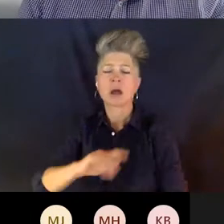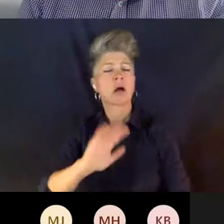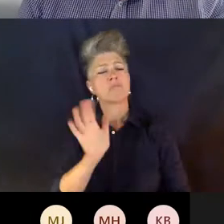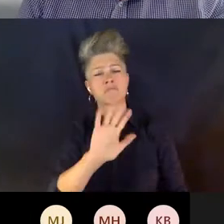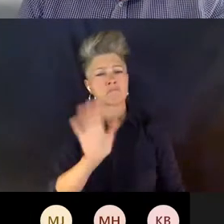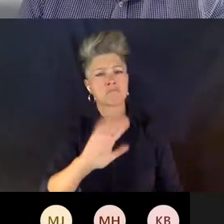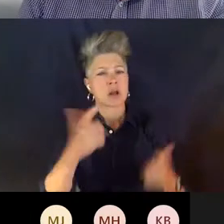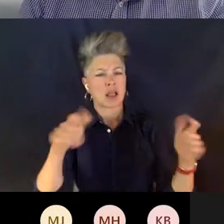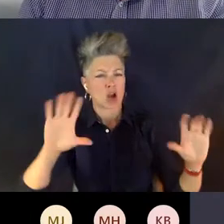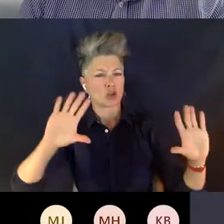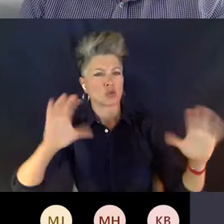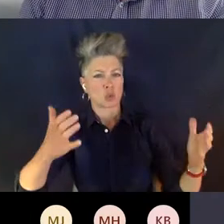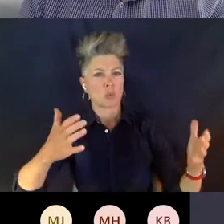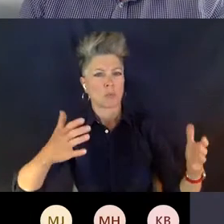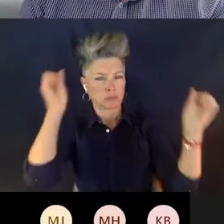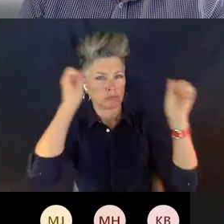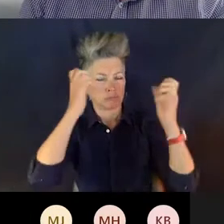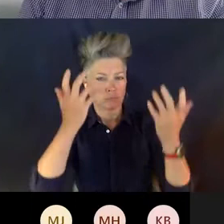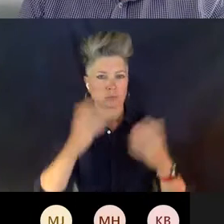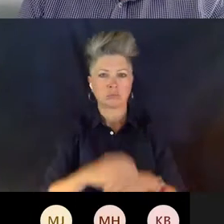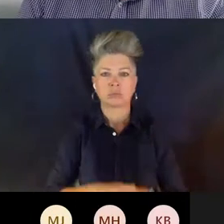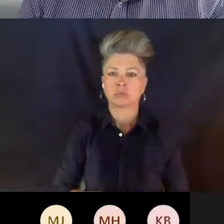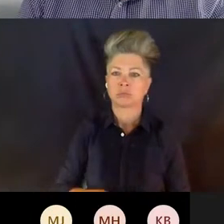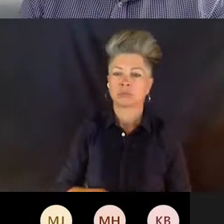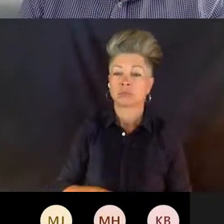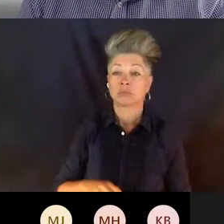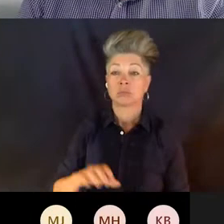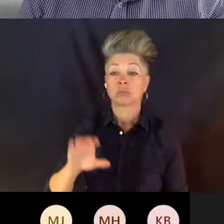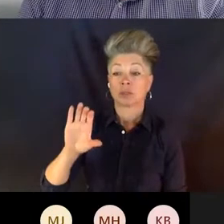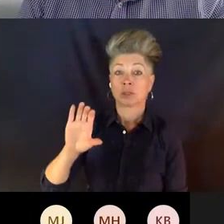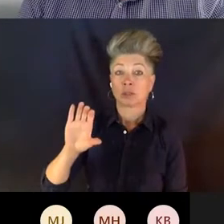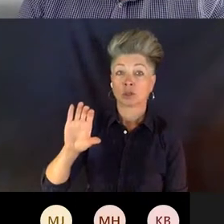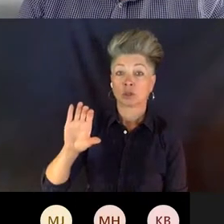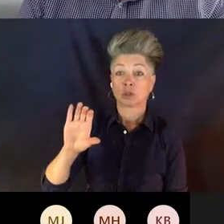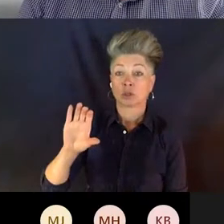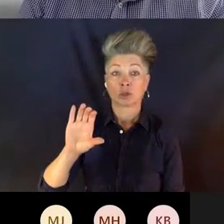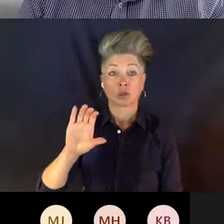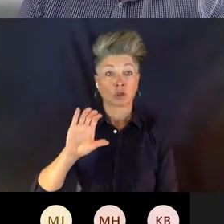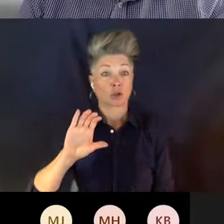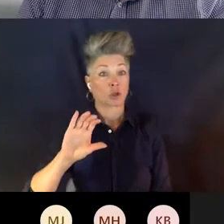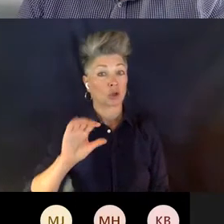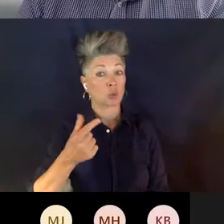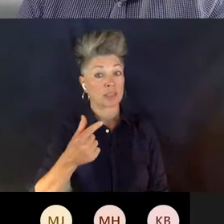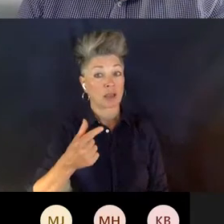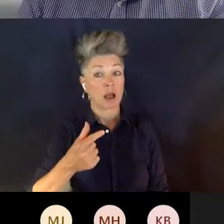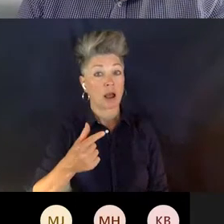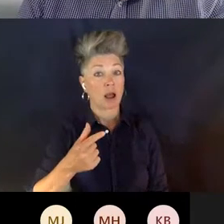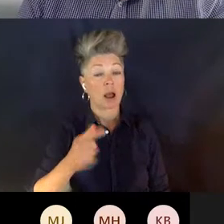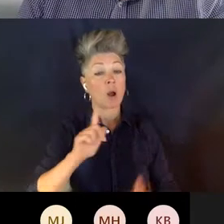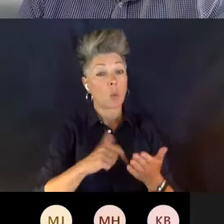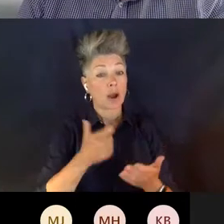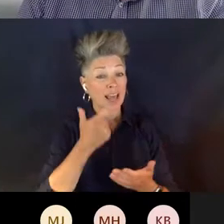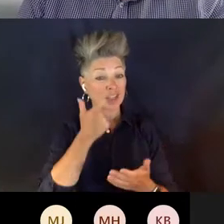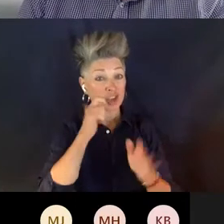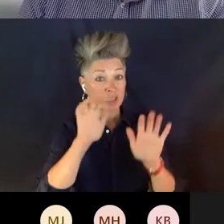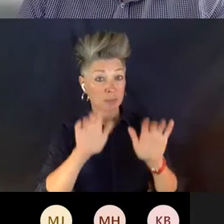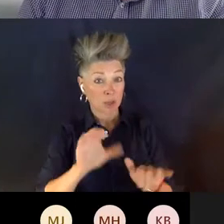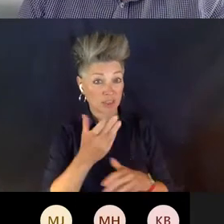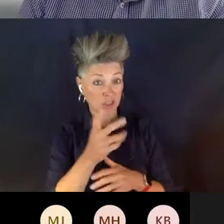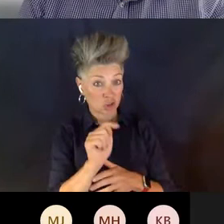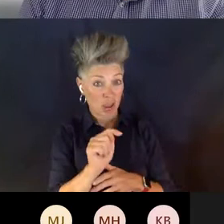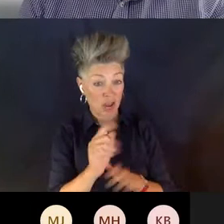group together, yeah. Just really quickly, I just took what I just put in the chat, and I copied and